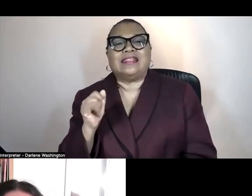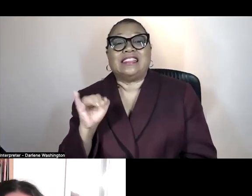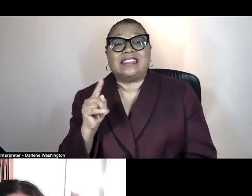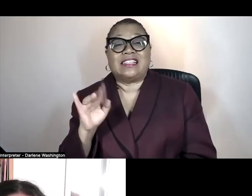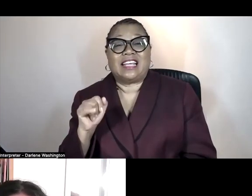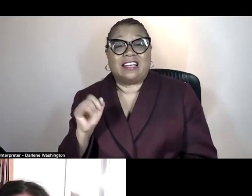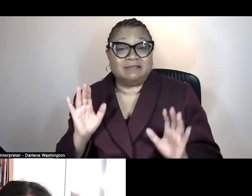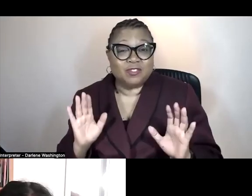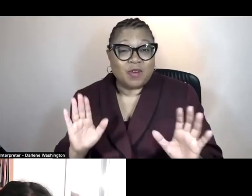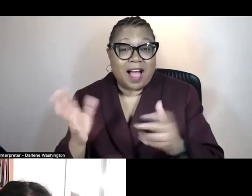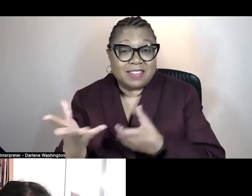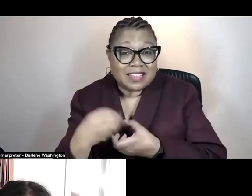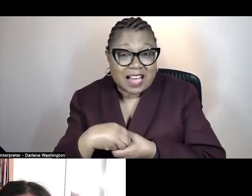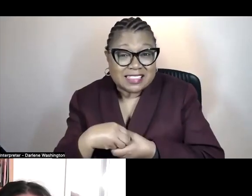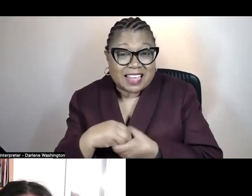drive the content?